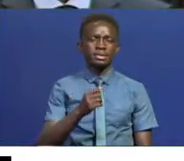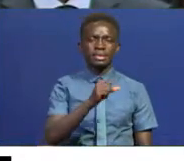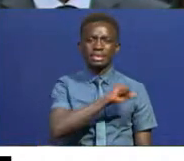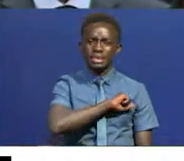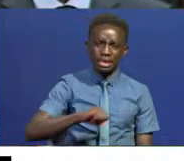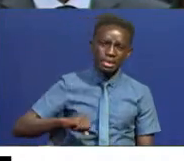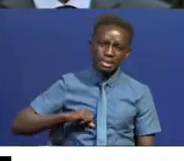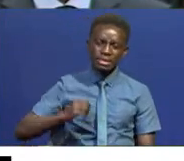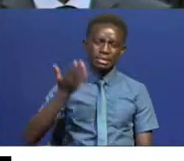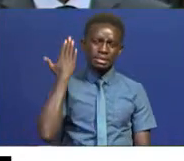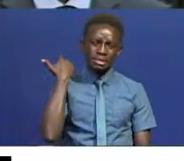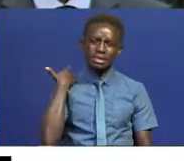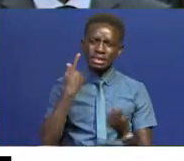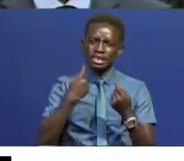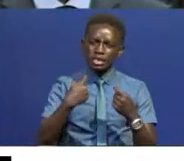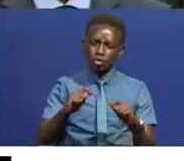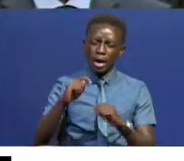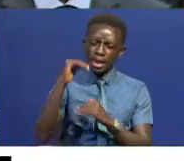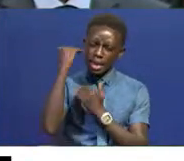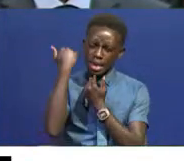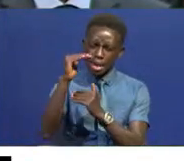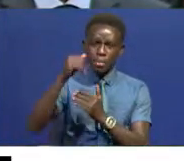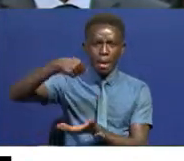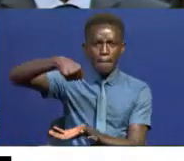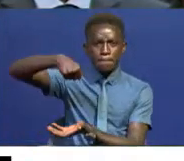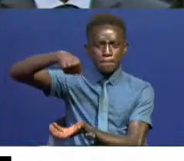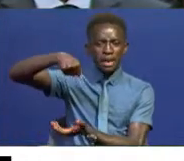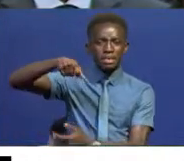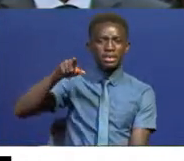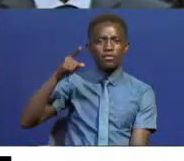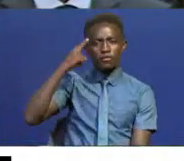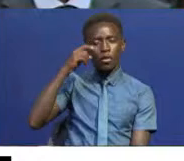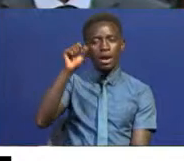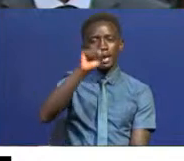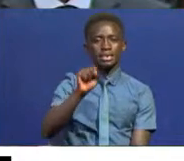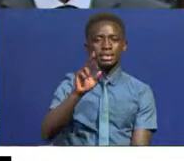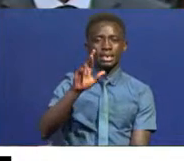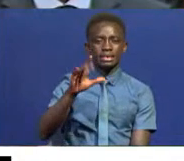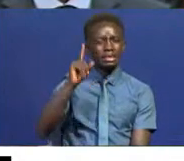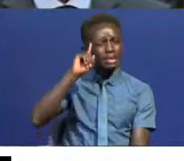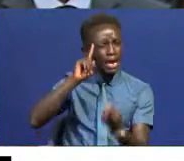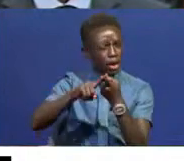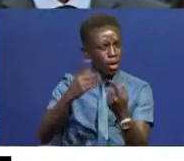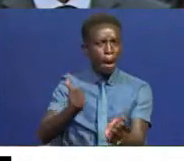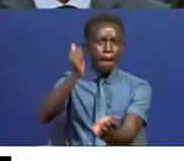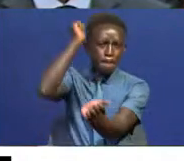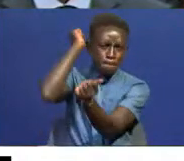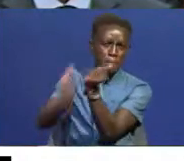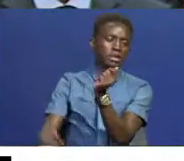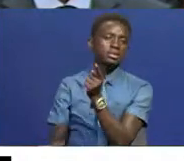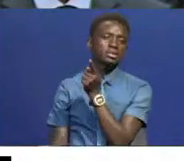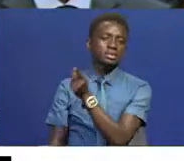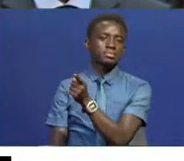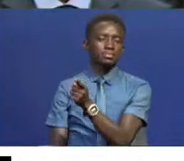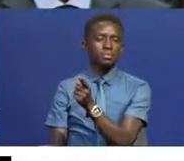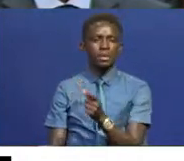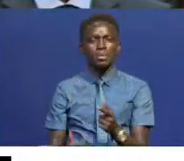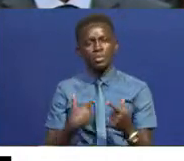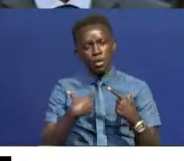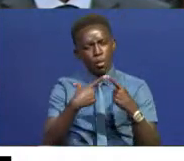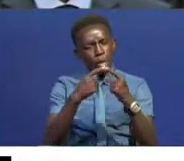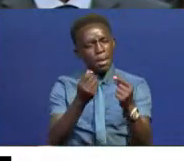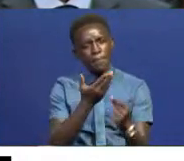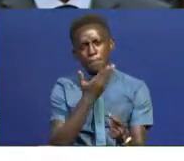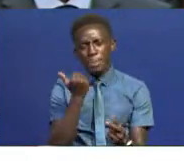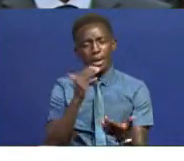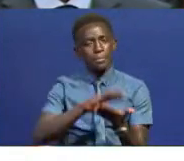to limit the budget of the SRC as a punishment. I want to encourage them to be more patriotic. If there is